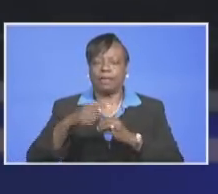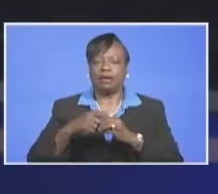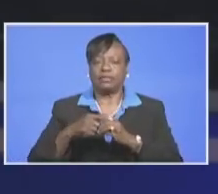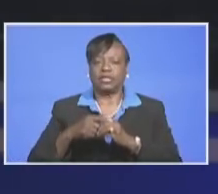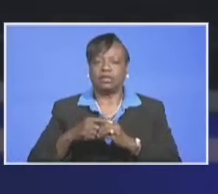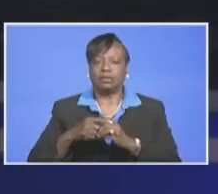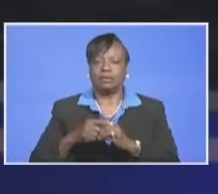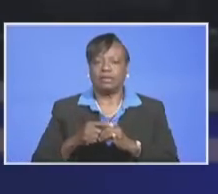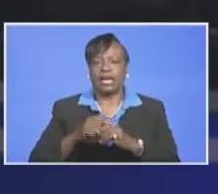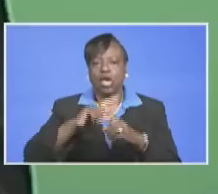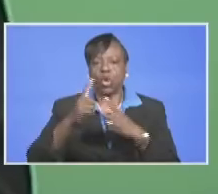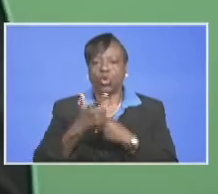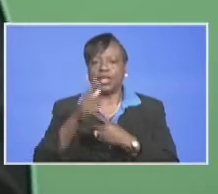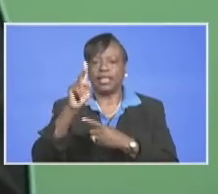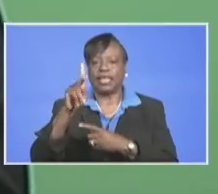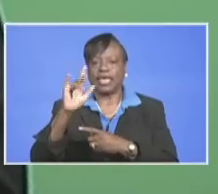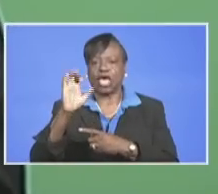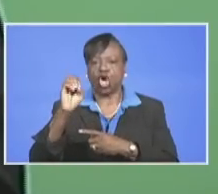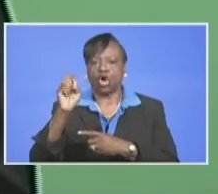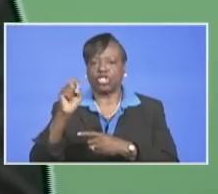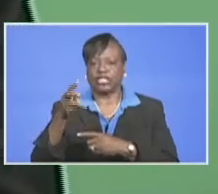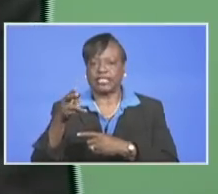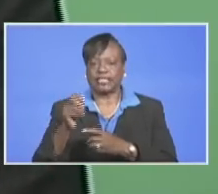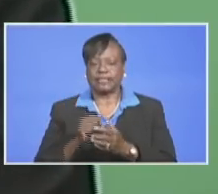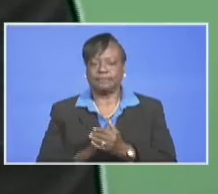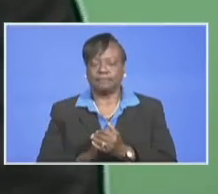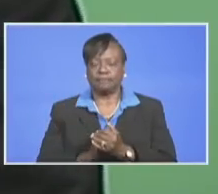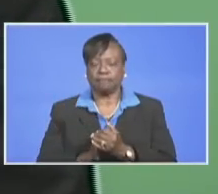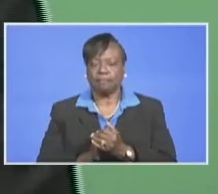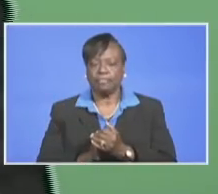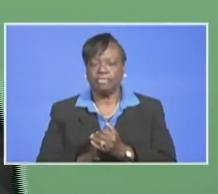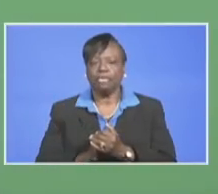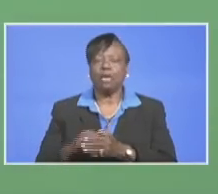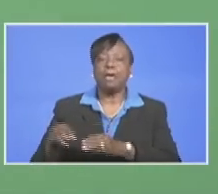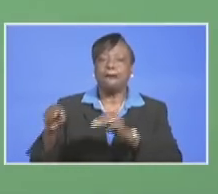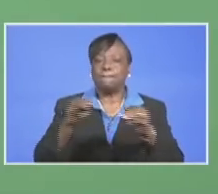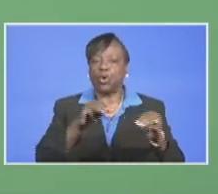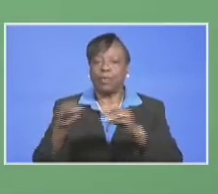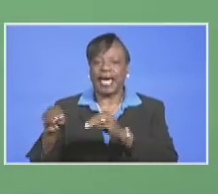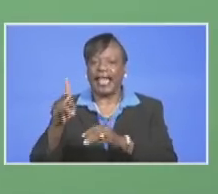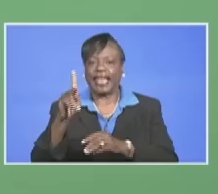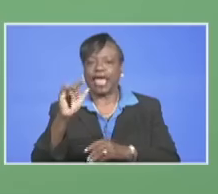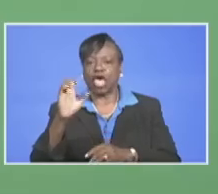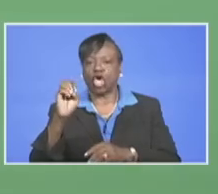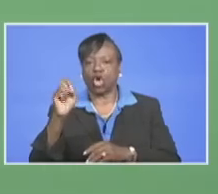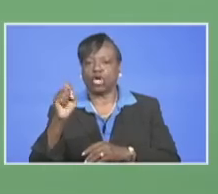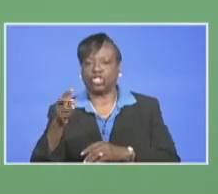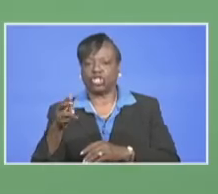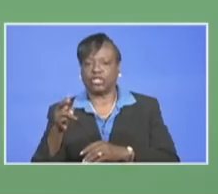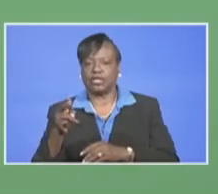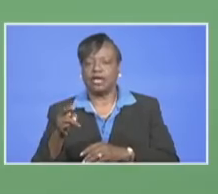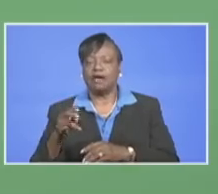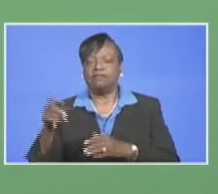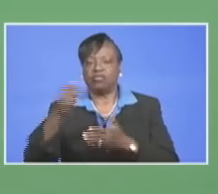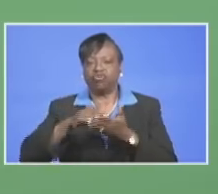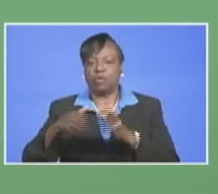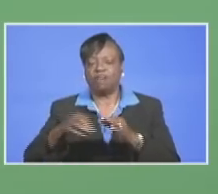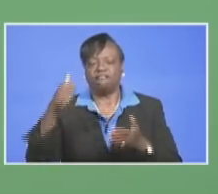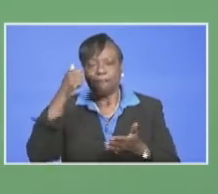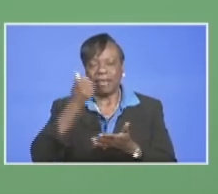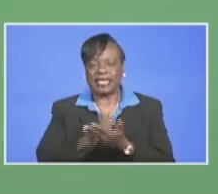passport enrollment. The Passport Office will establish mobile kiosks for the enrollment of passports in a